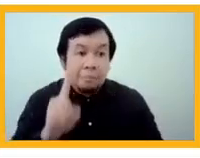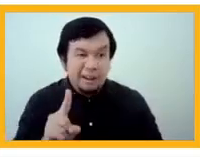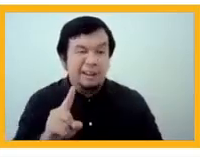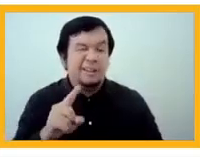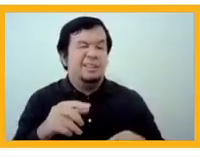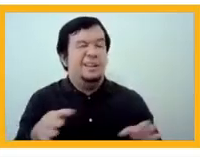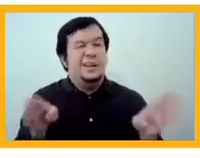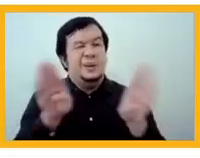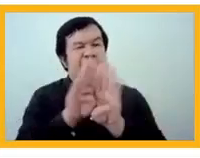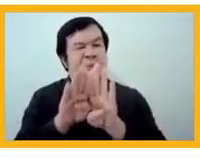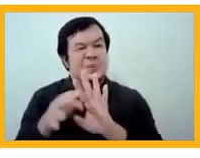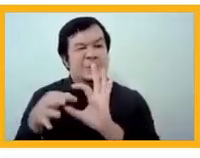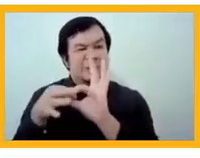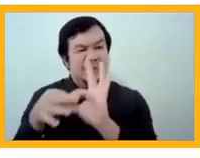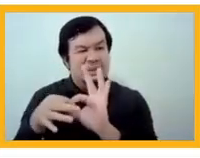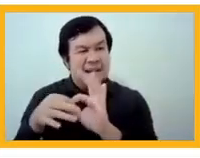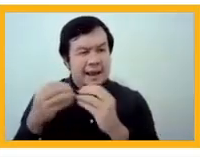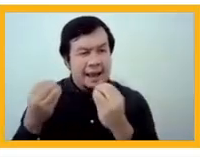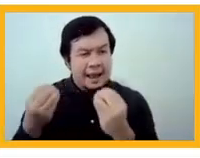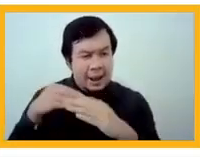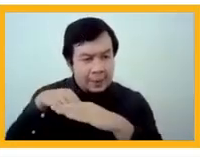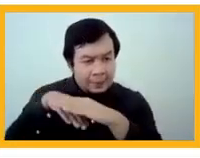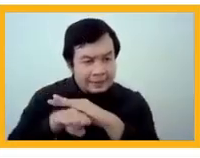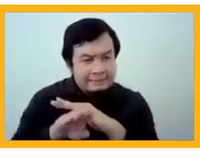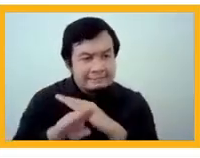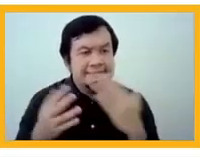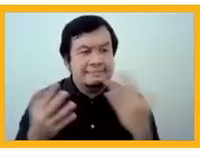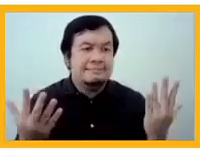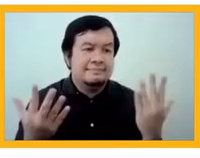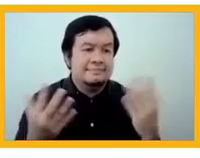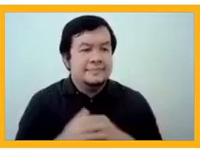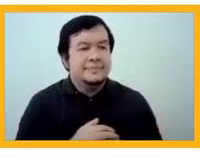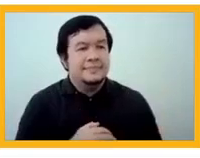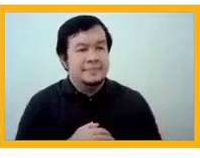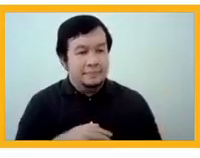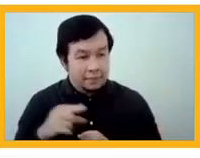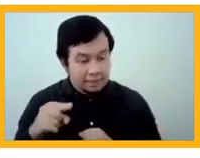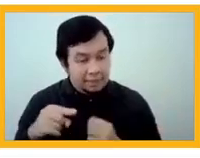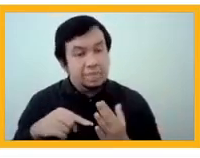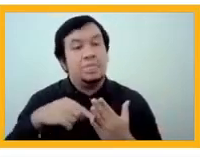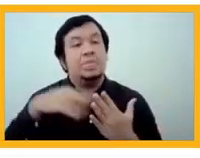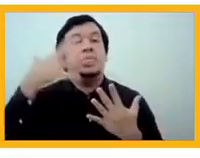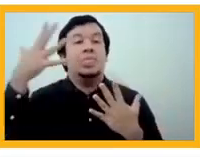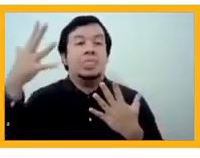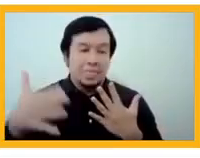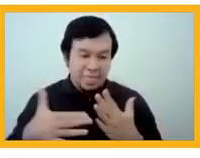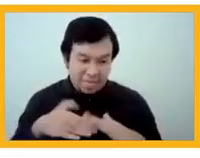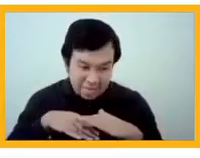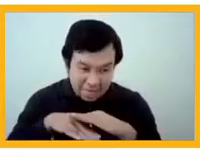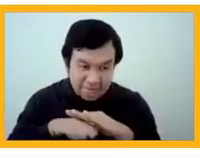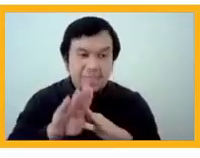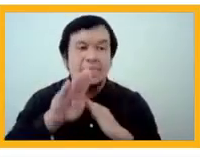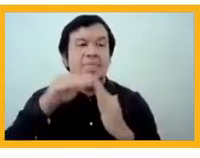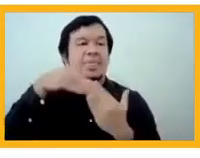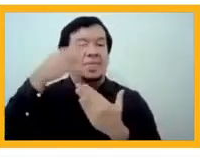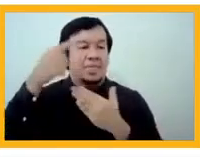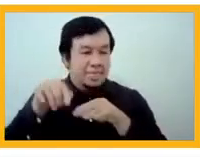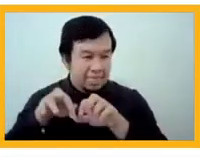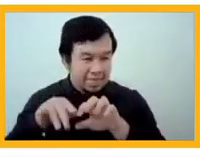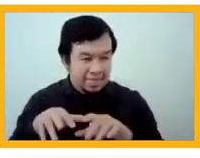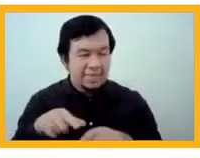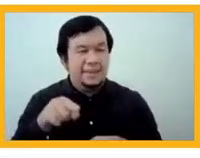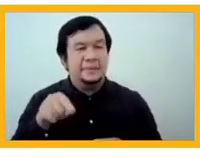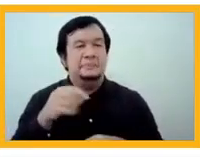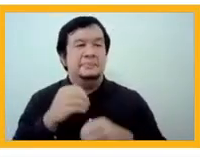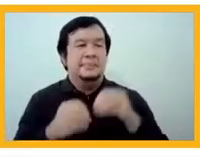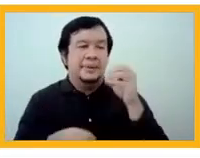2 periods in a whole week. And that's because the principal's single biggest concern is that the computer should not get broken or stolen, because